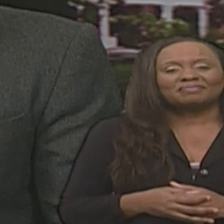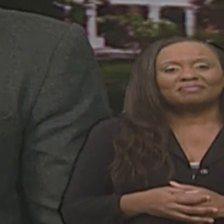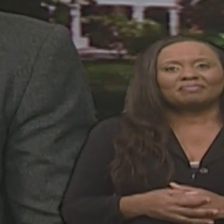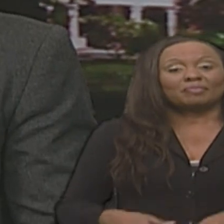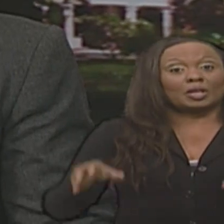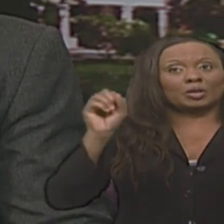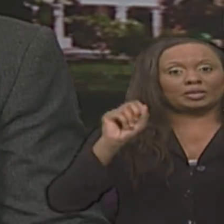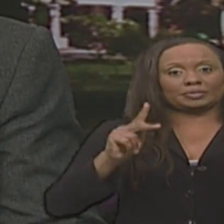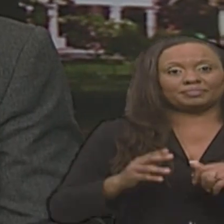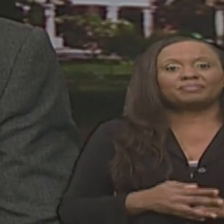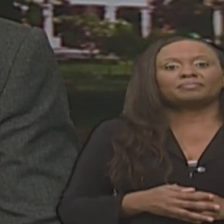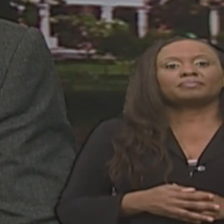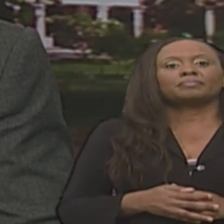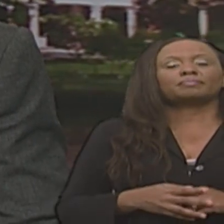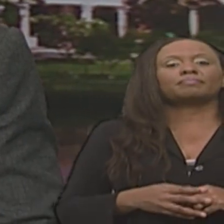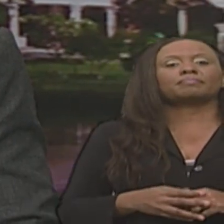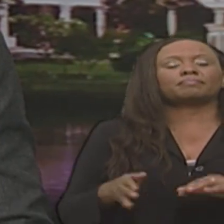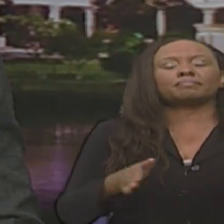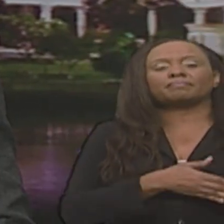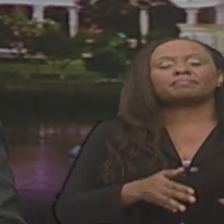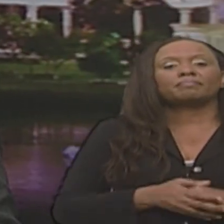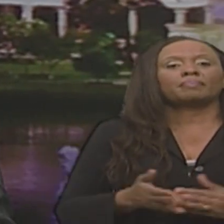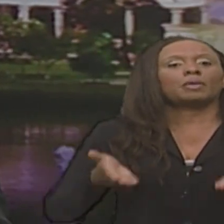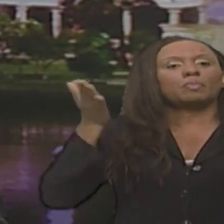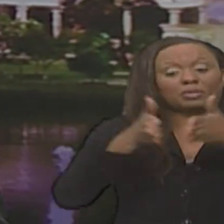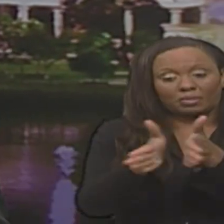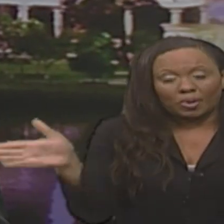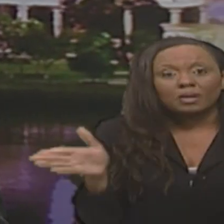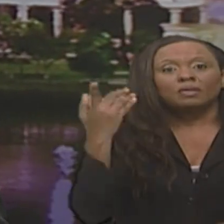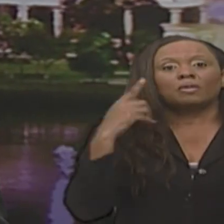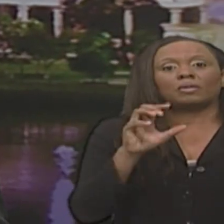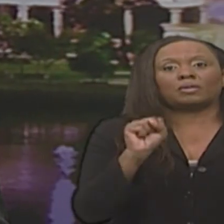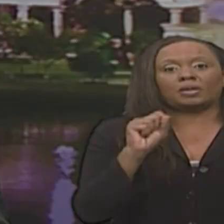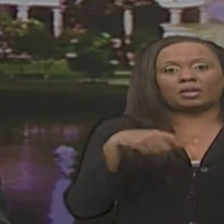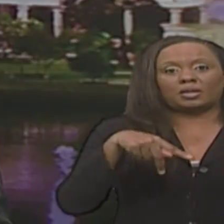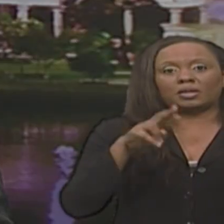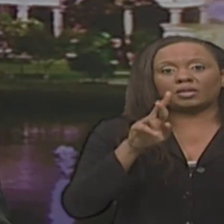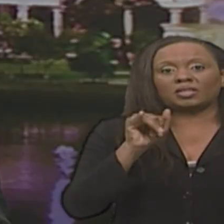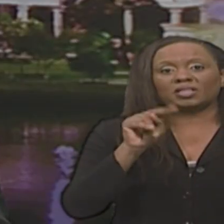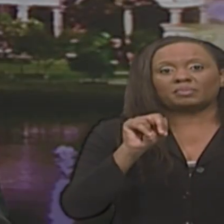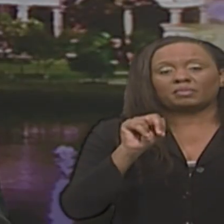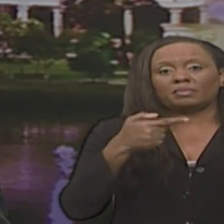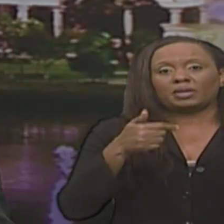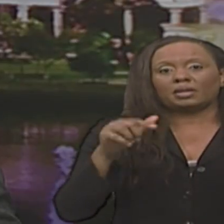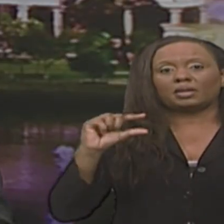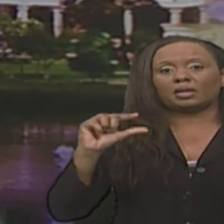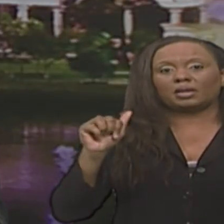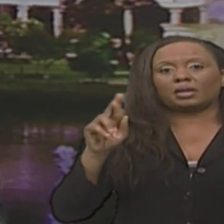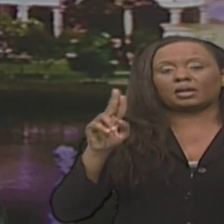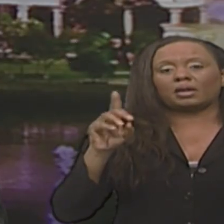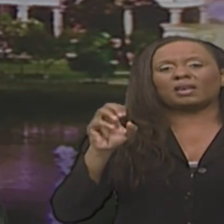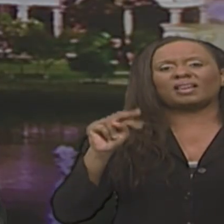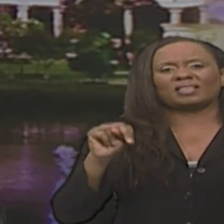Okay, the proposed expansion of the Spring Garden desalination plant has been met with concerns and queries coming from residents and businesses